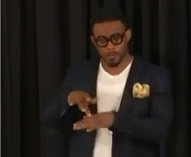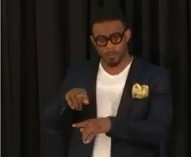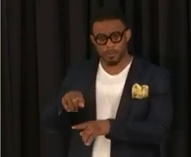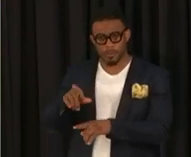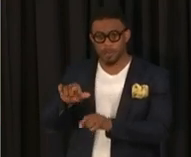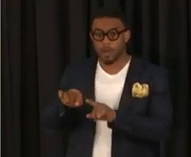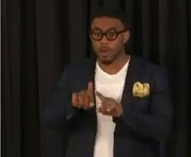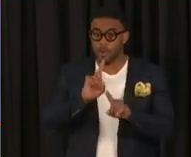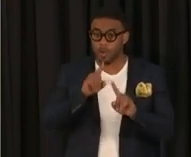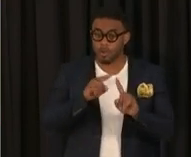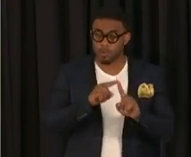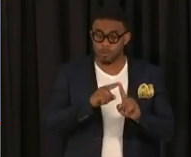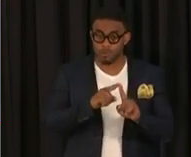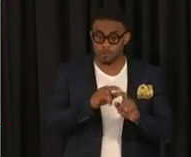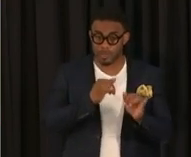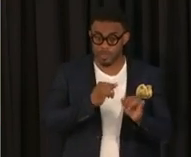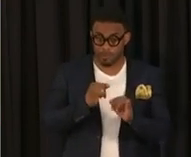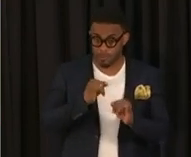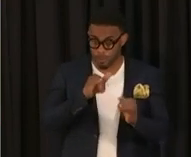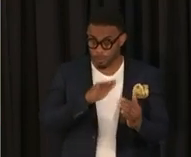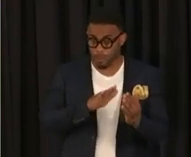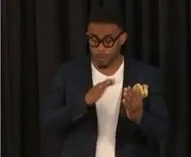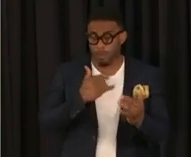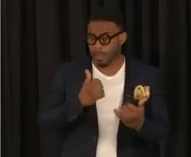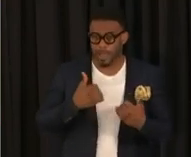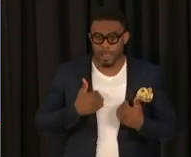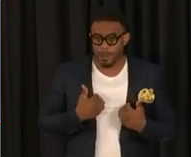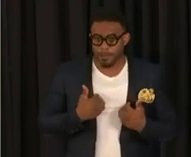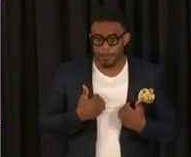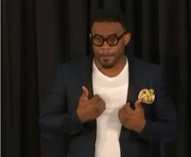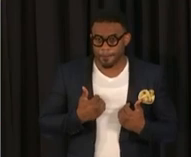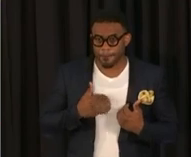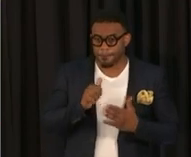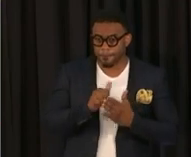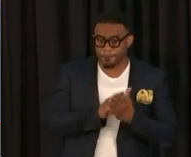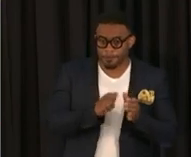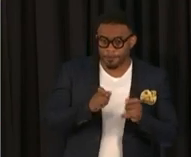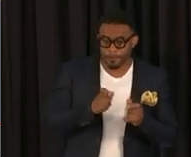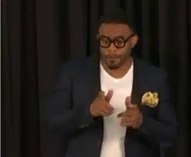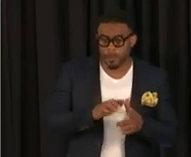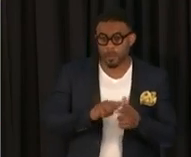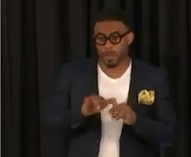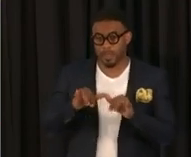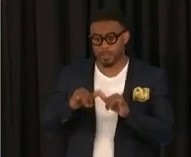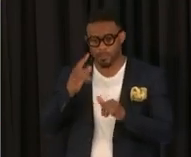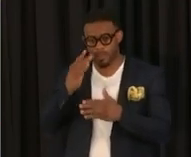there online. You can also talk to an individual, and we can have an account manager